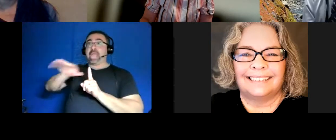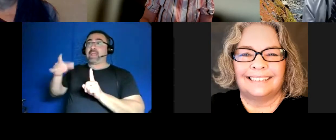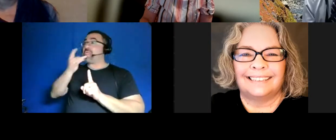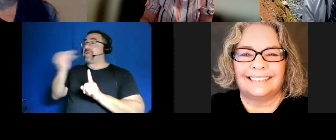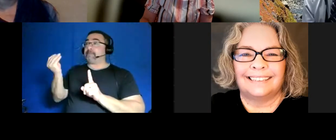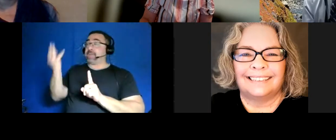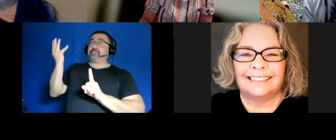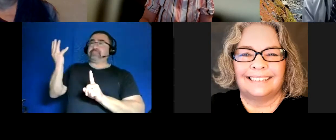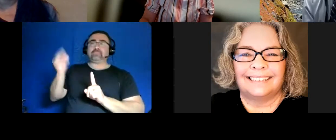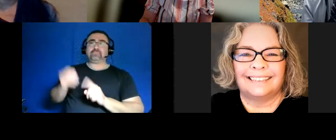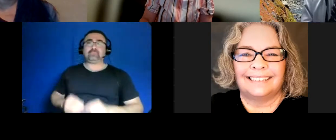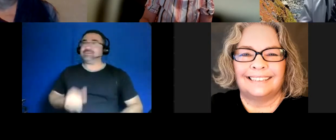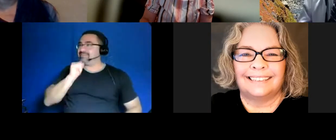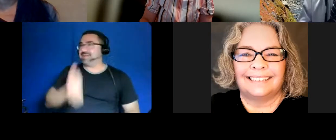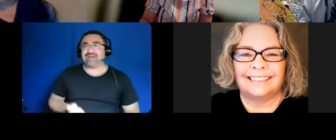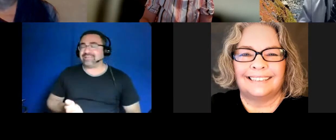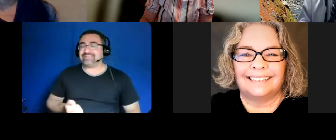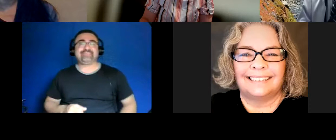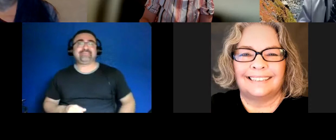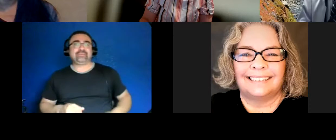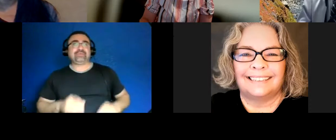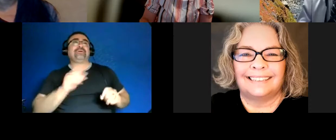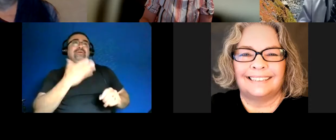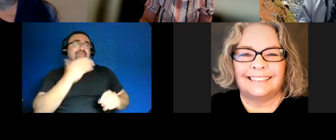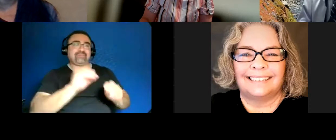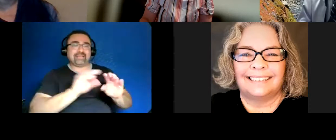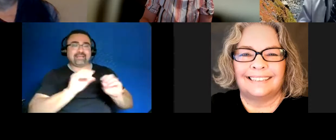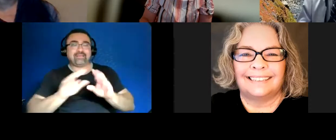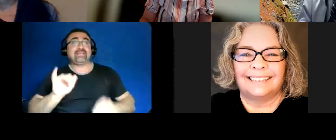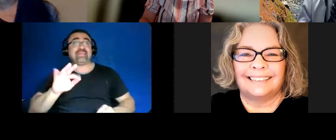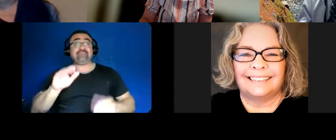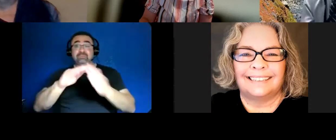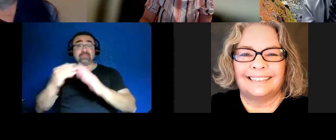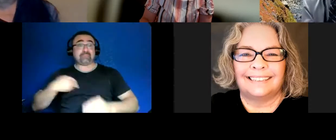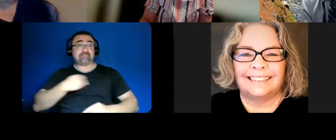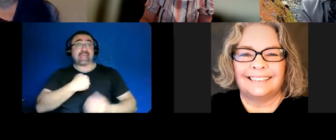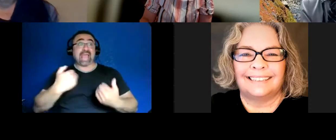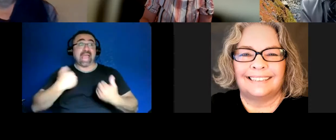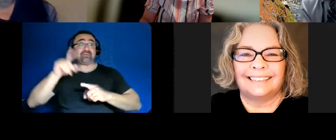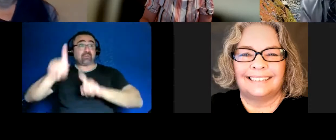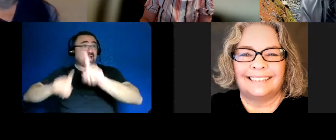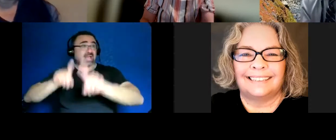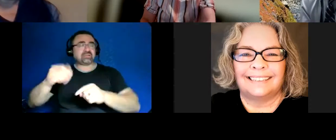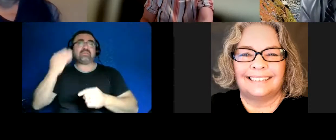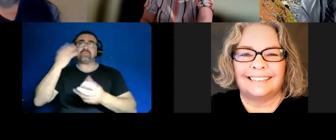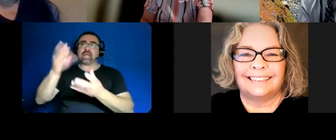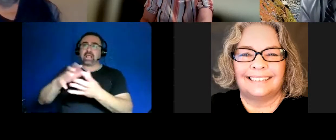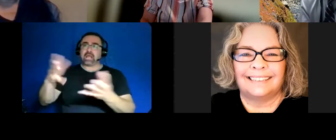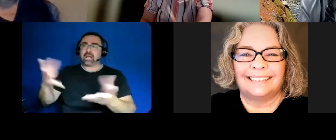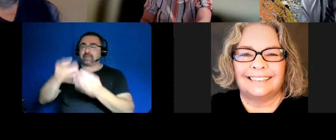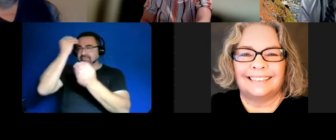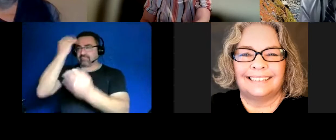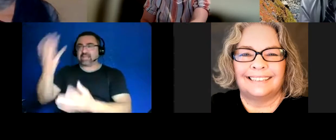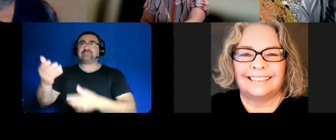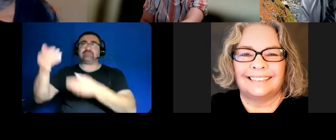it. Okay, thank you for clarifying. And if community members do have questions, we know that there's a lot of information out there. I'm going to go ahead